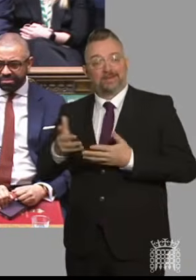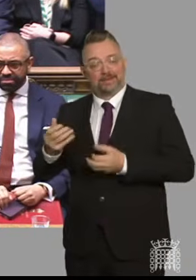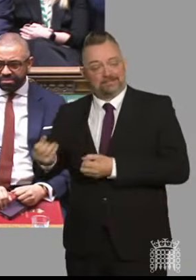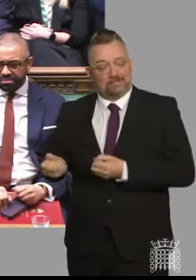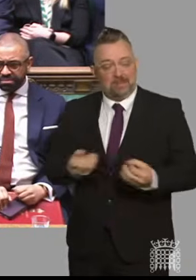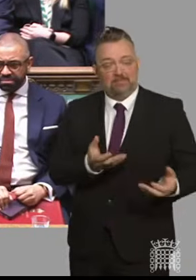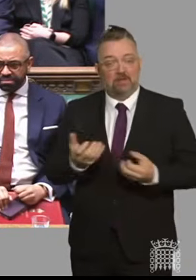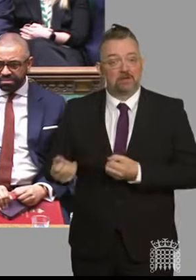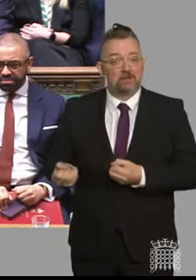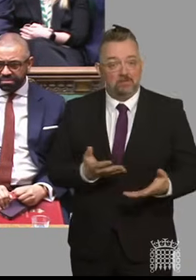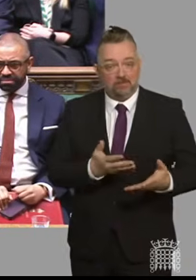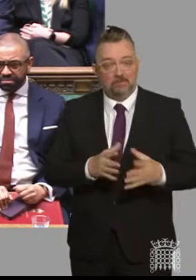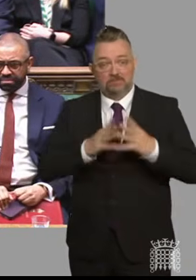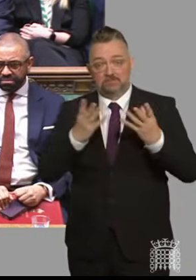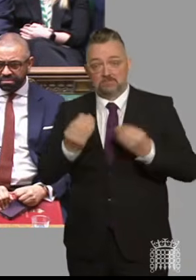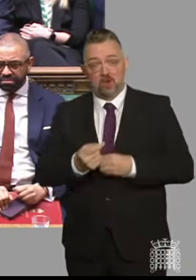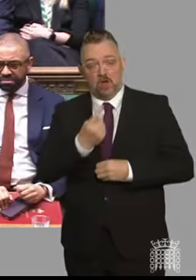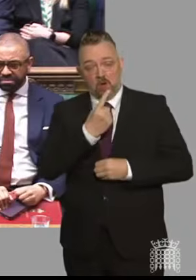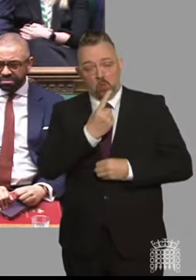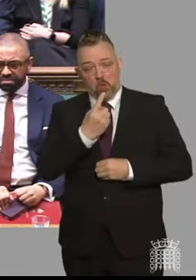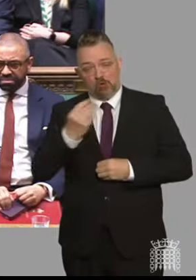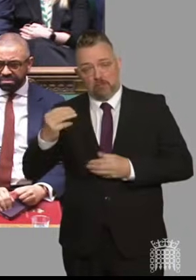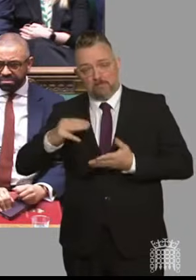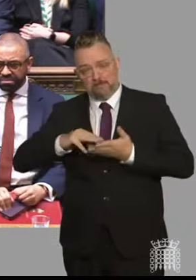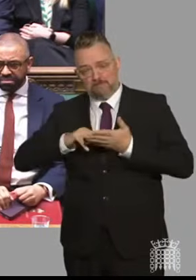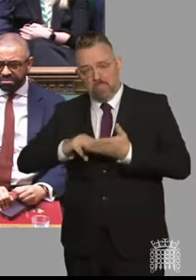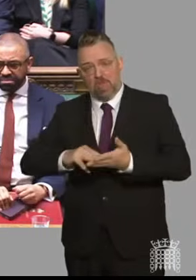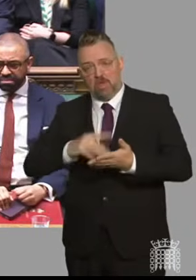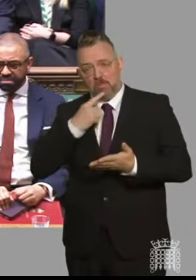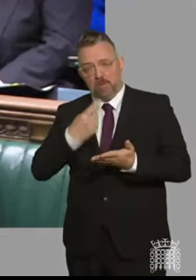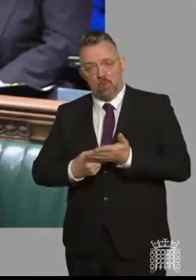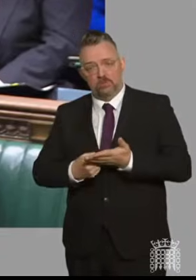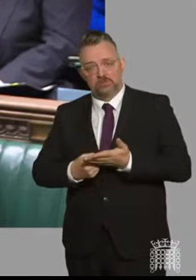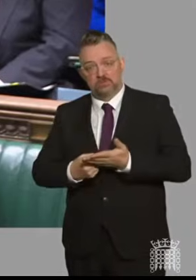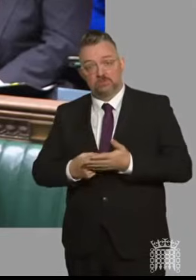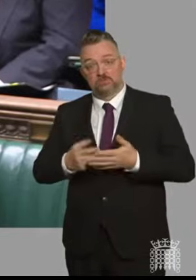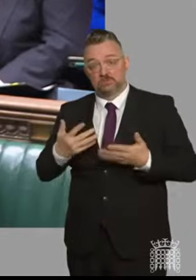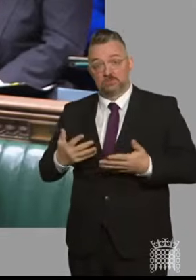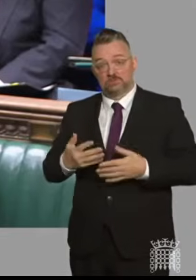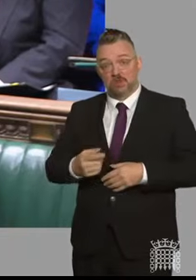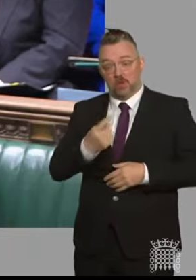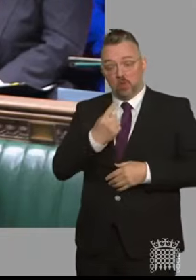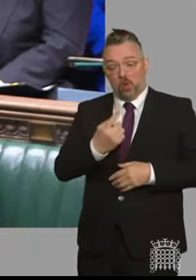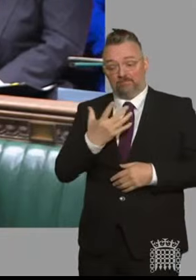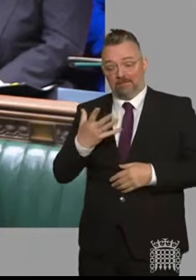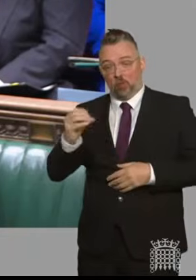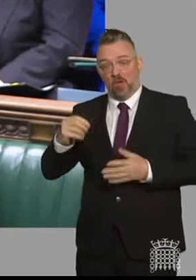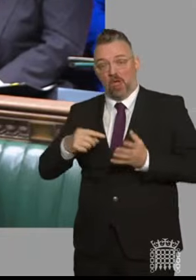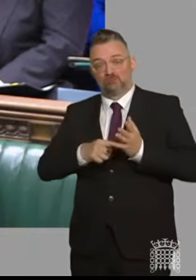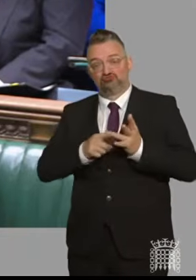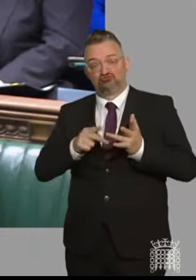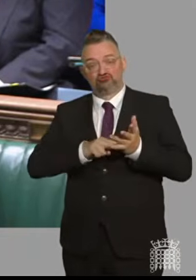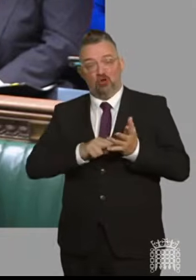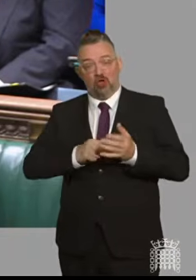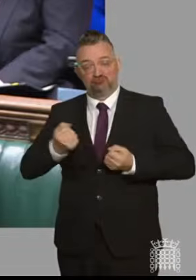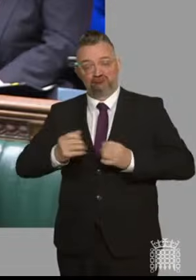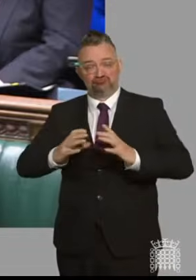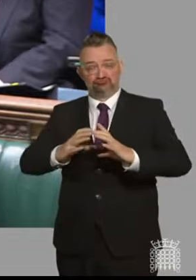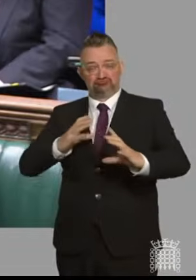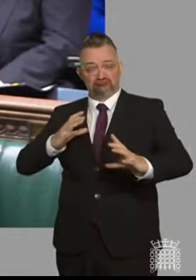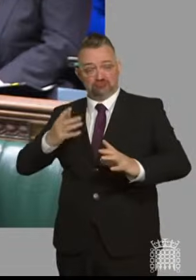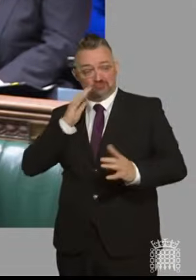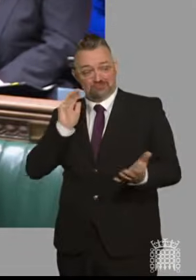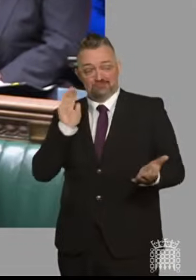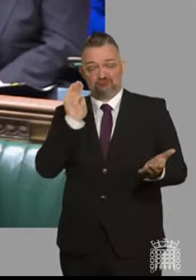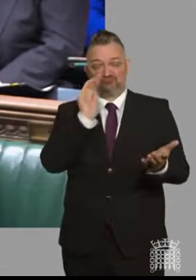today, 150 tonnes of UK aid is due to arrive in Gaza, and a full field hospital flown from Manchester